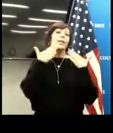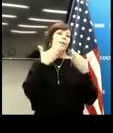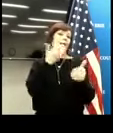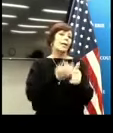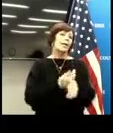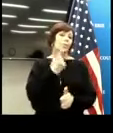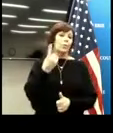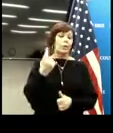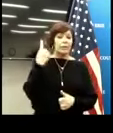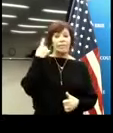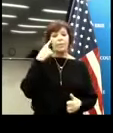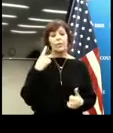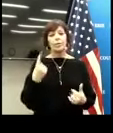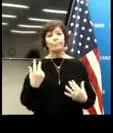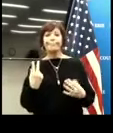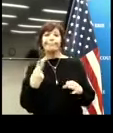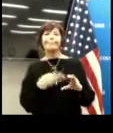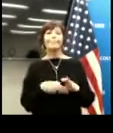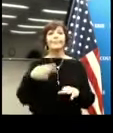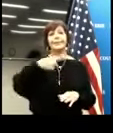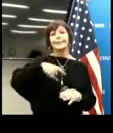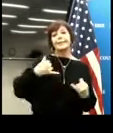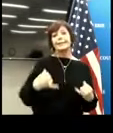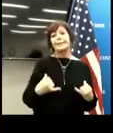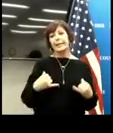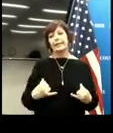for participating in today's